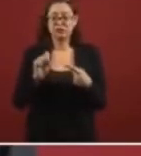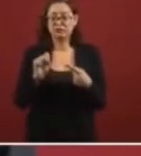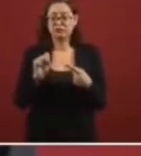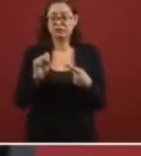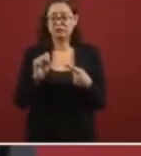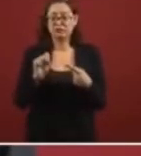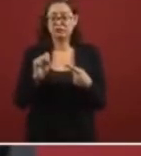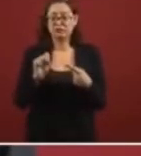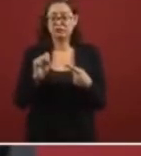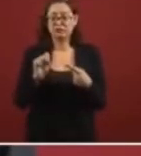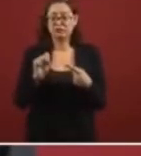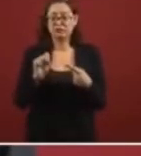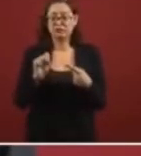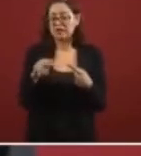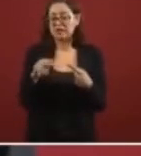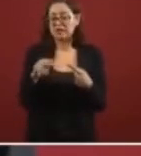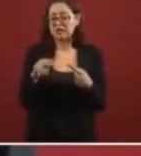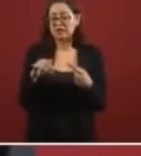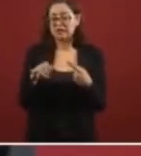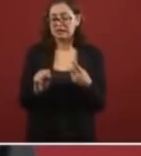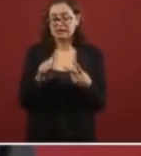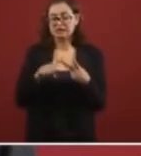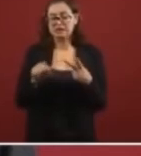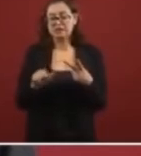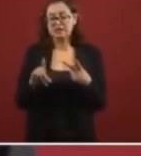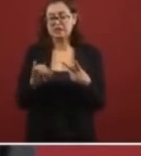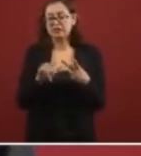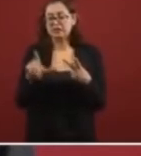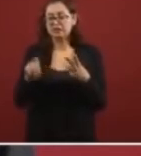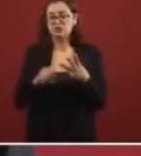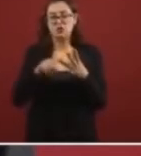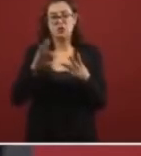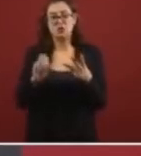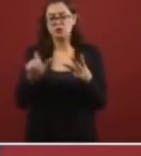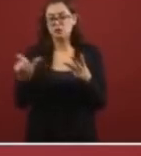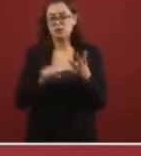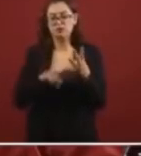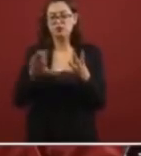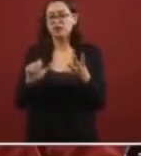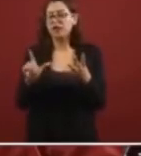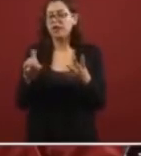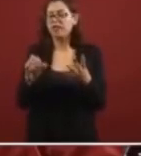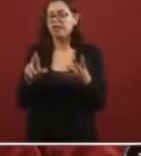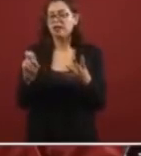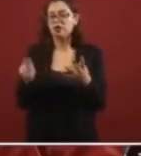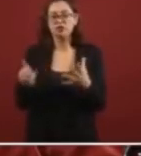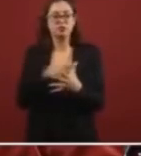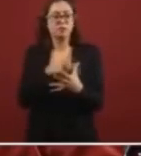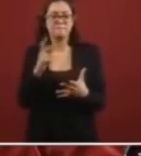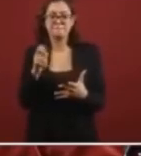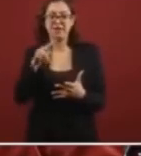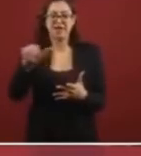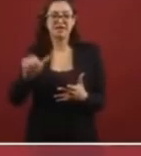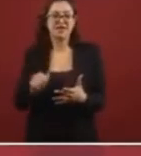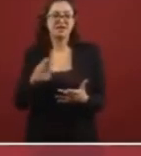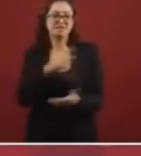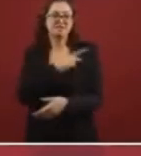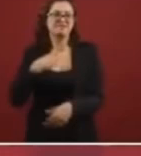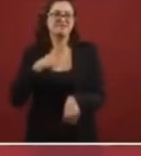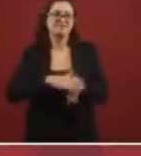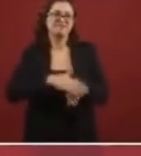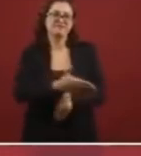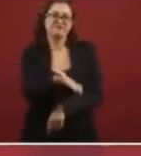Cedillo, Salinas Cedillo, a Fox, Fox, Calderón and Peña Nieto.